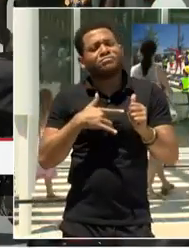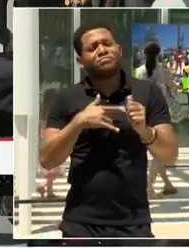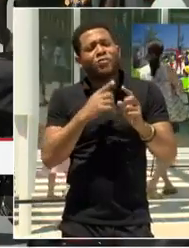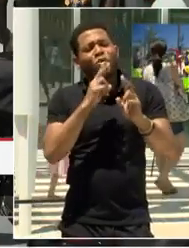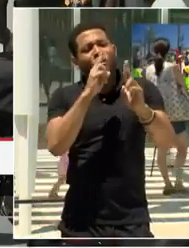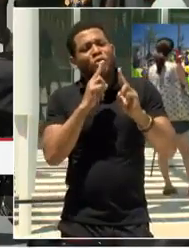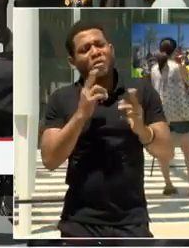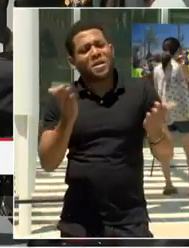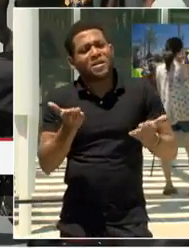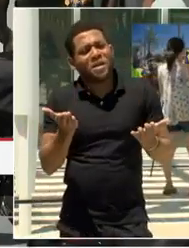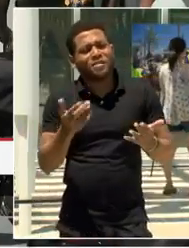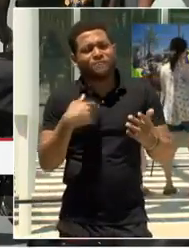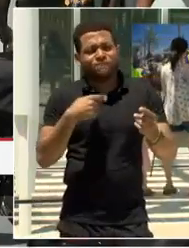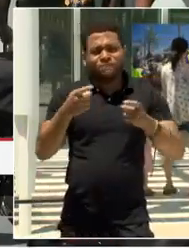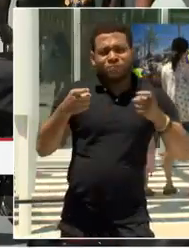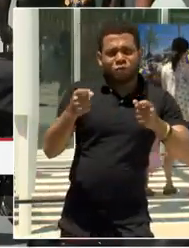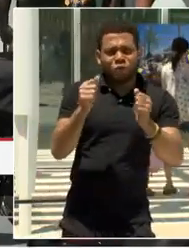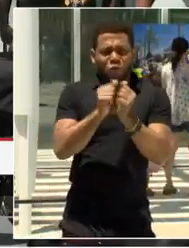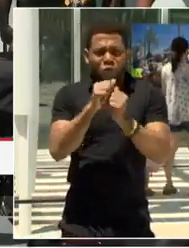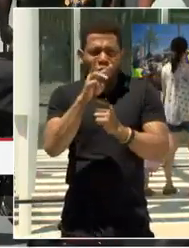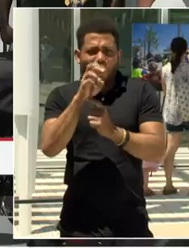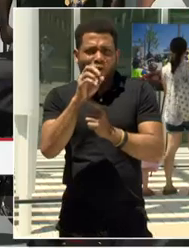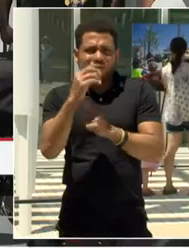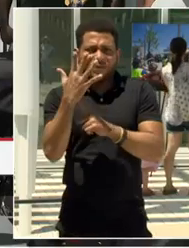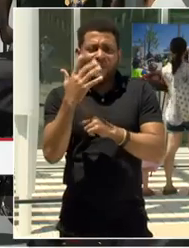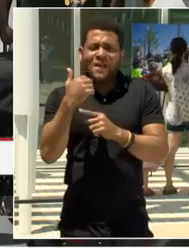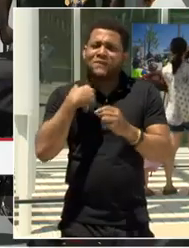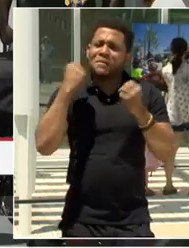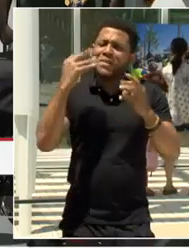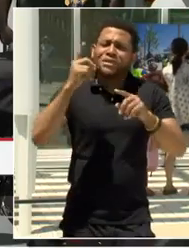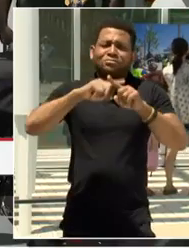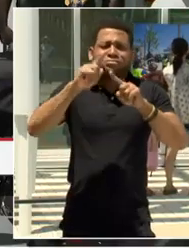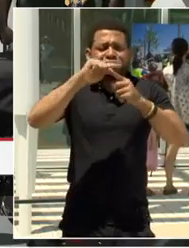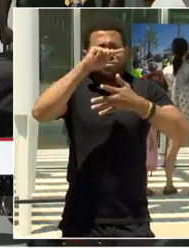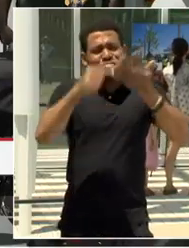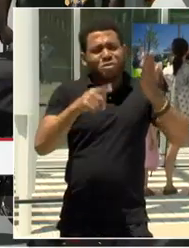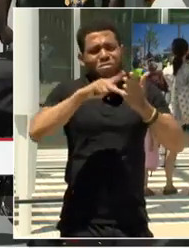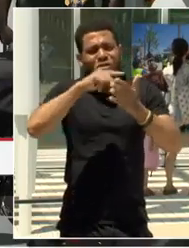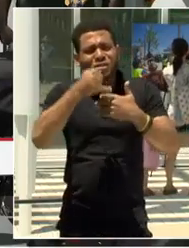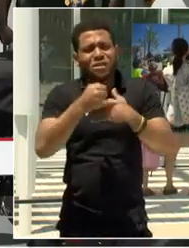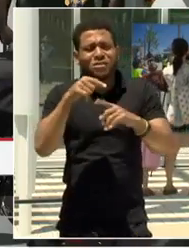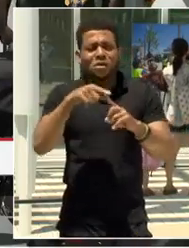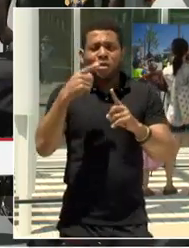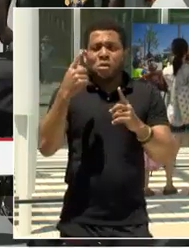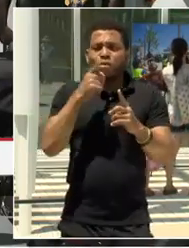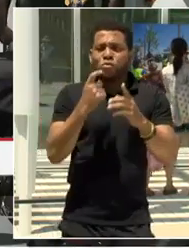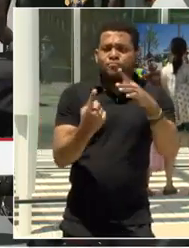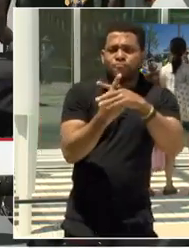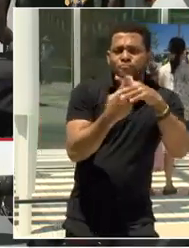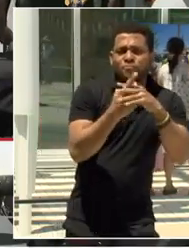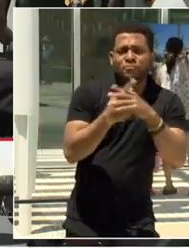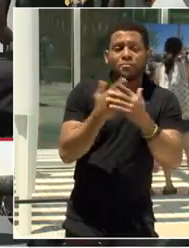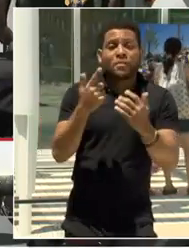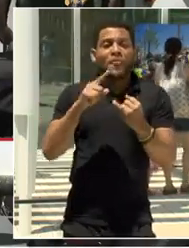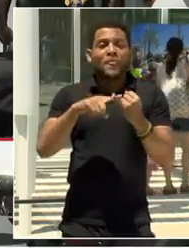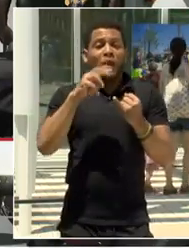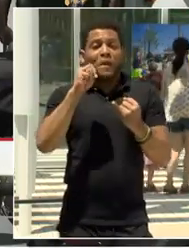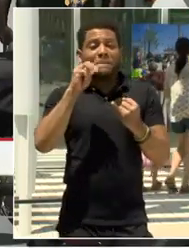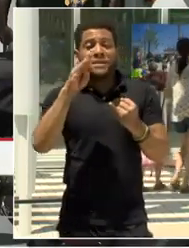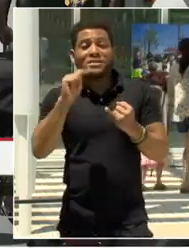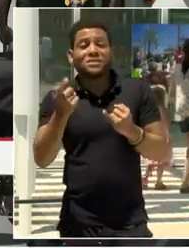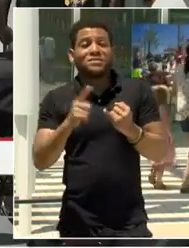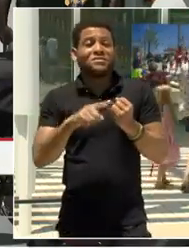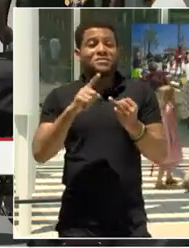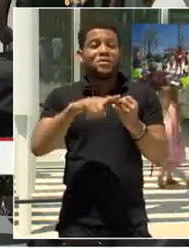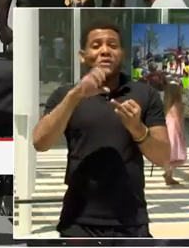where we have so many projects coming online, from here to the MBT, to Carmel, to Providence, and we are going to get Providence